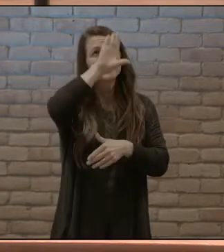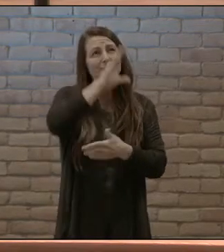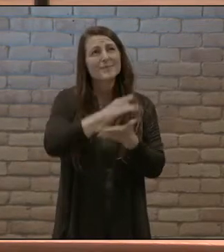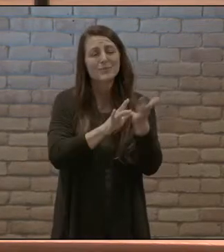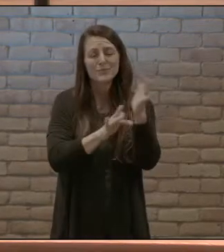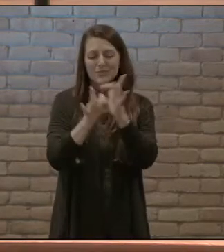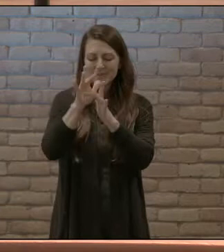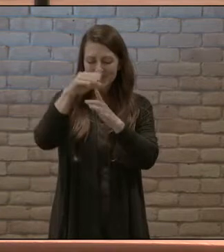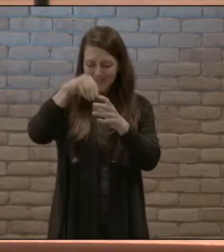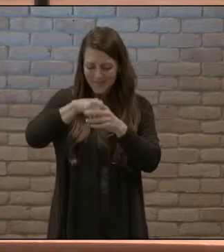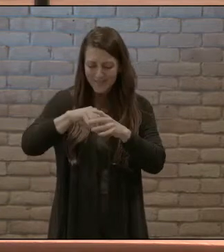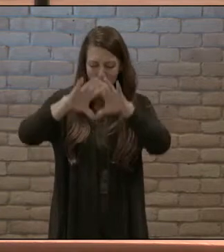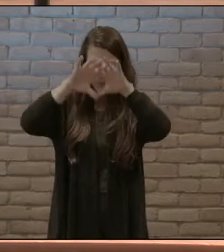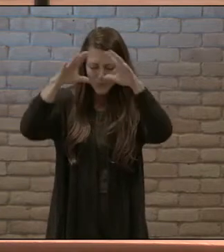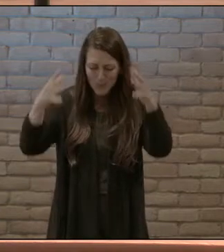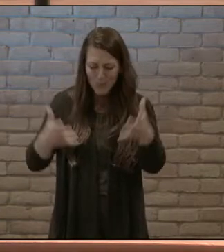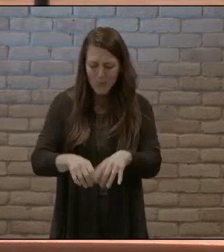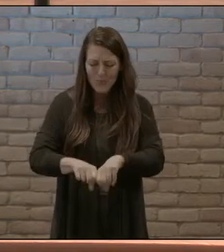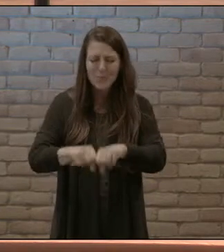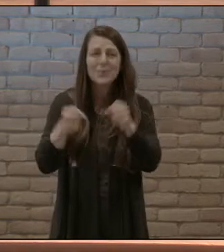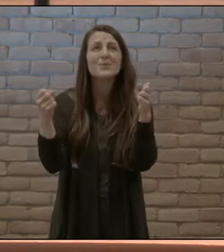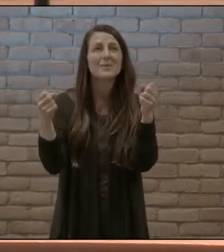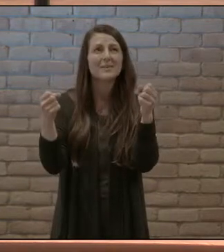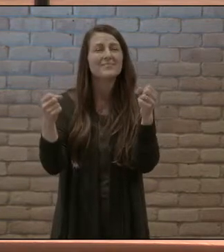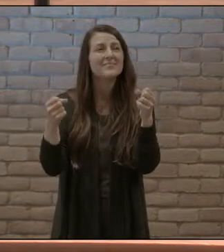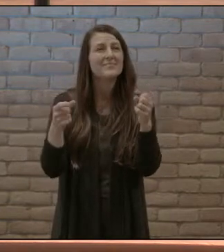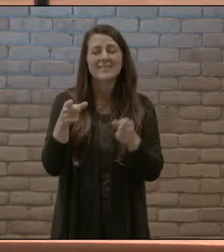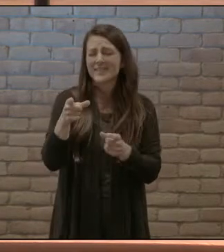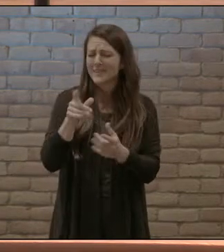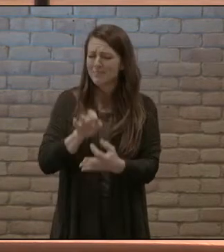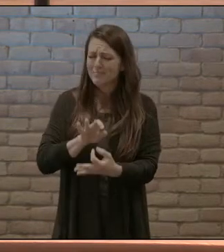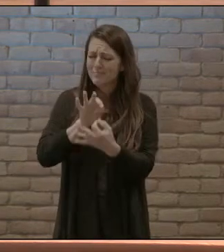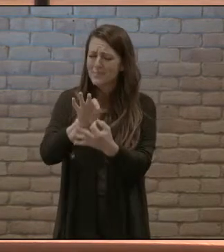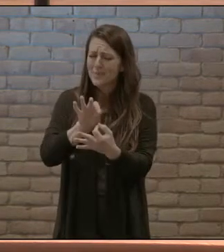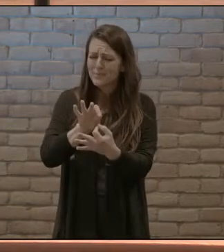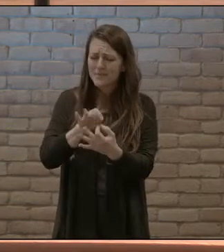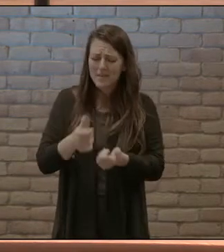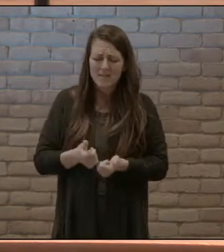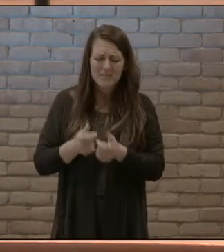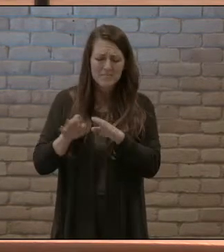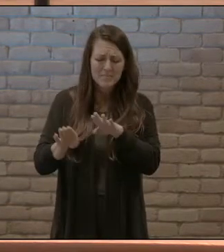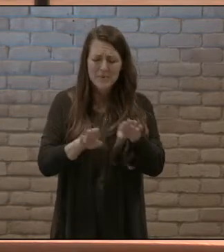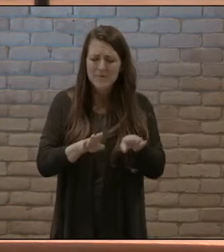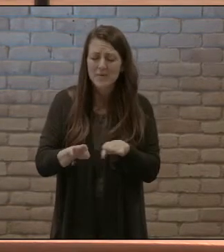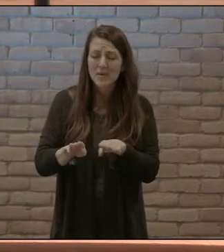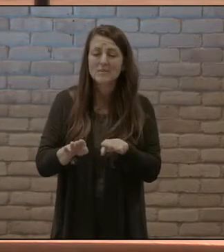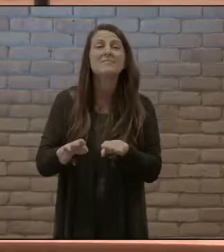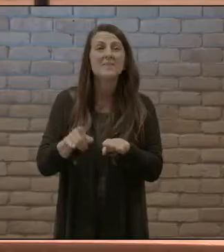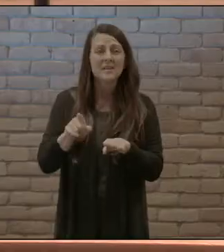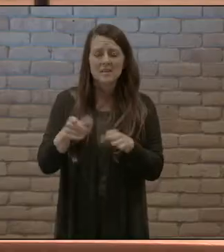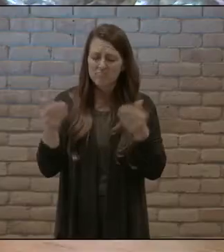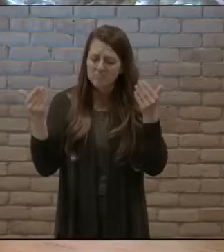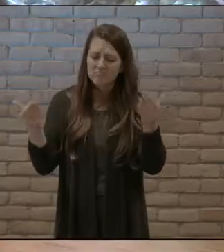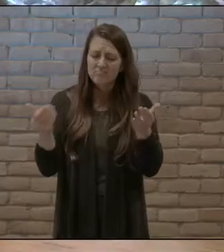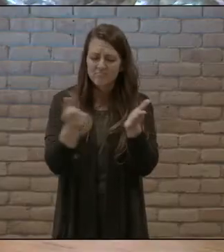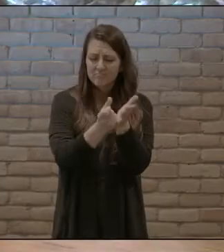world to live the life that we could never live, to sacrifice himself